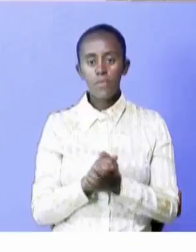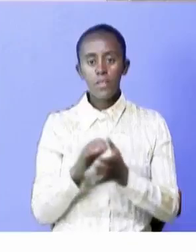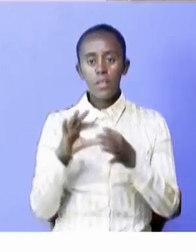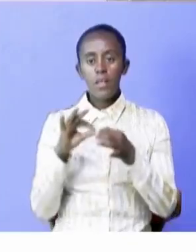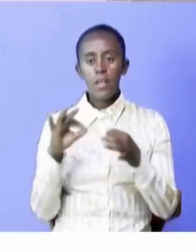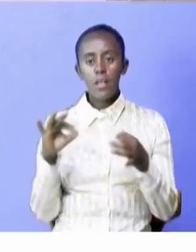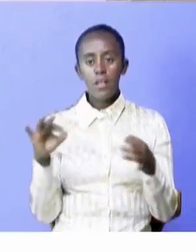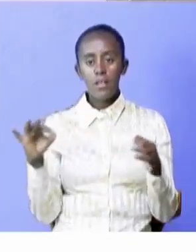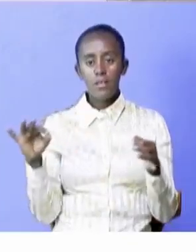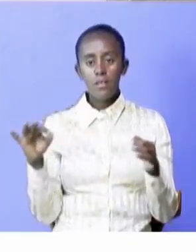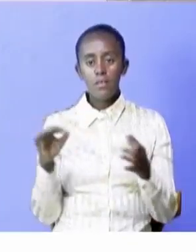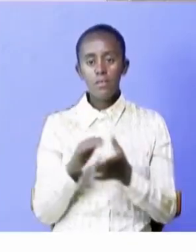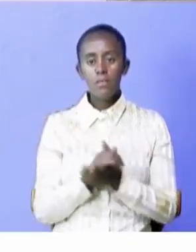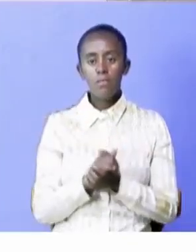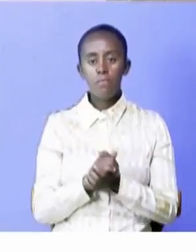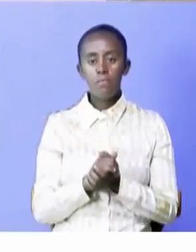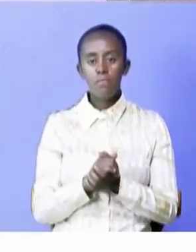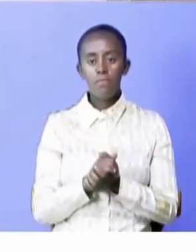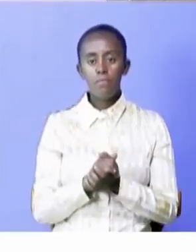sentences